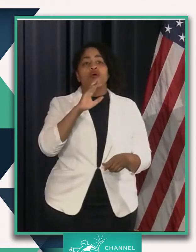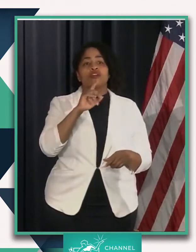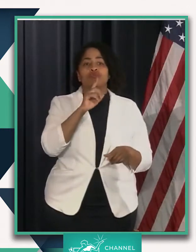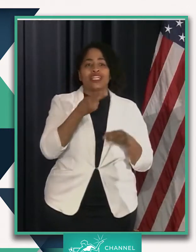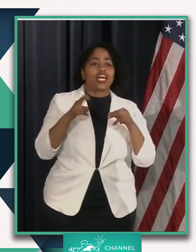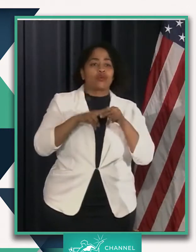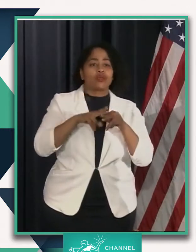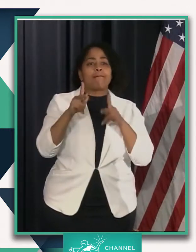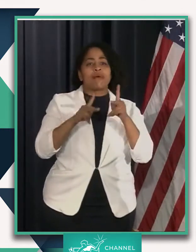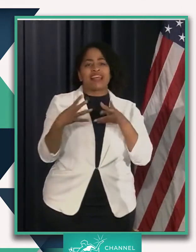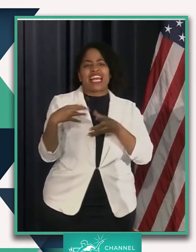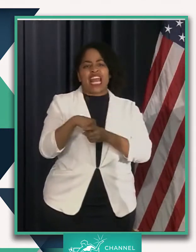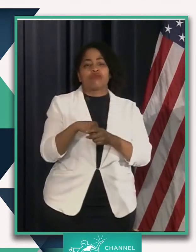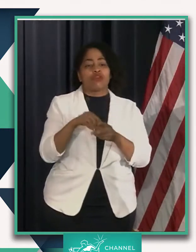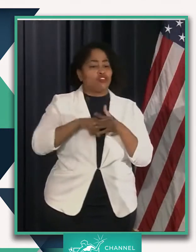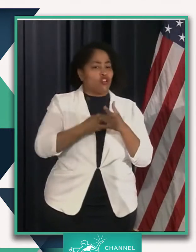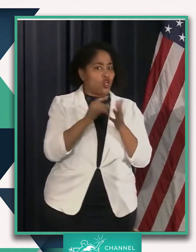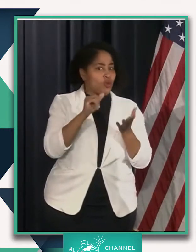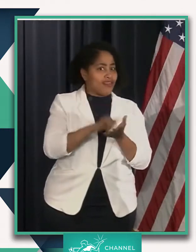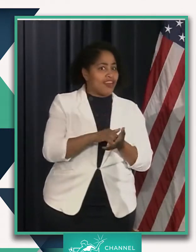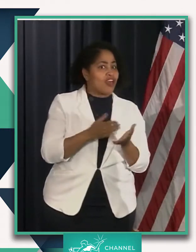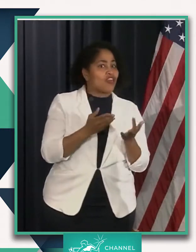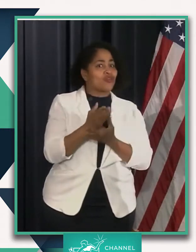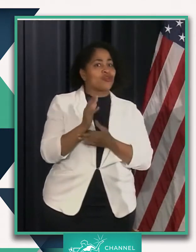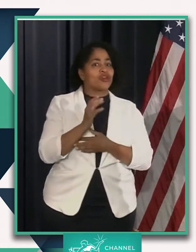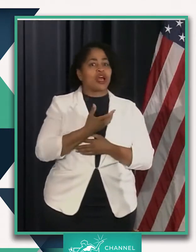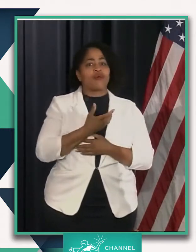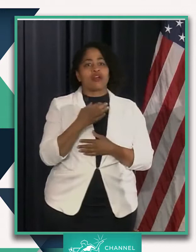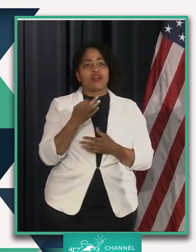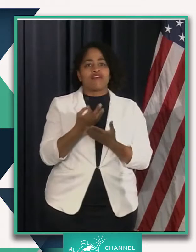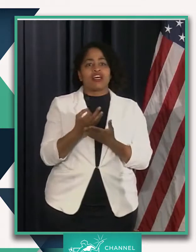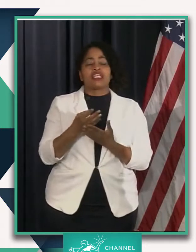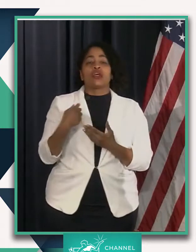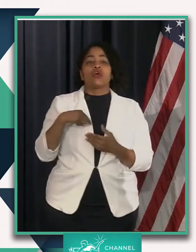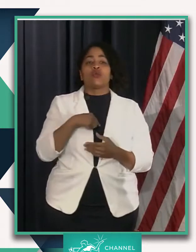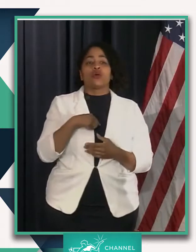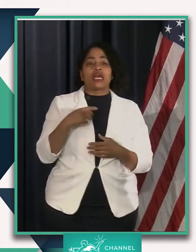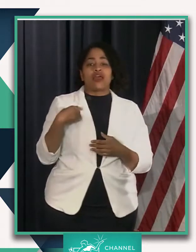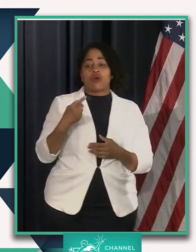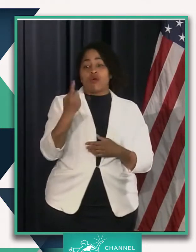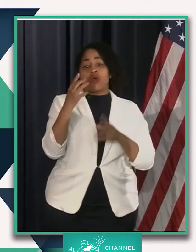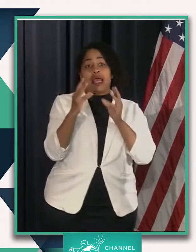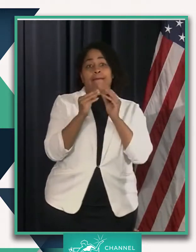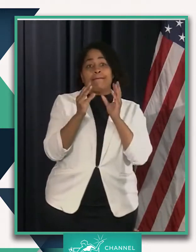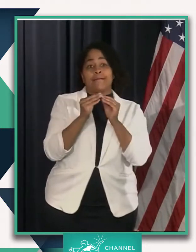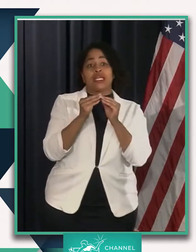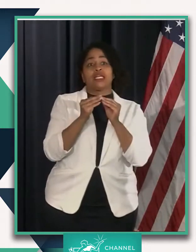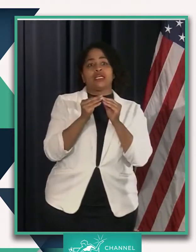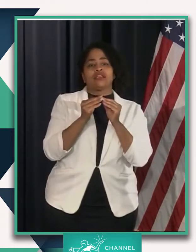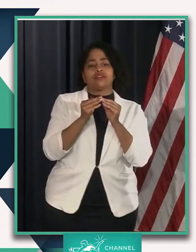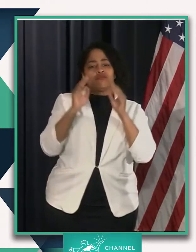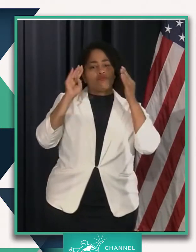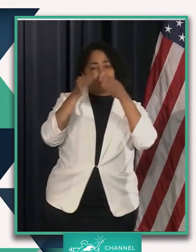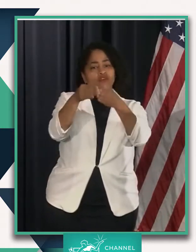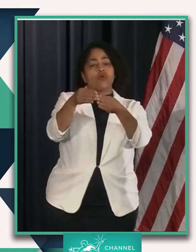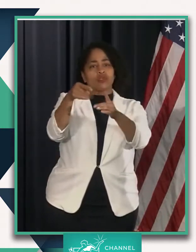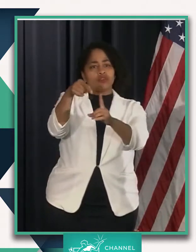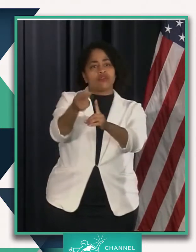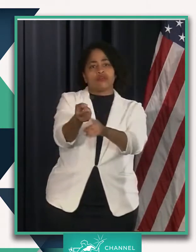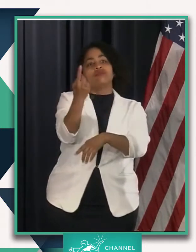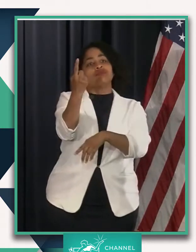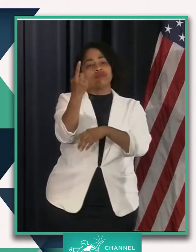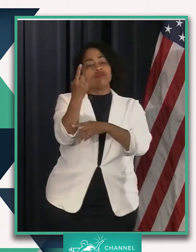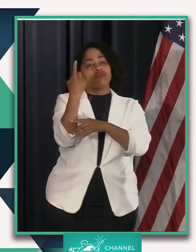public engagement. We've already started doing that through the ARPA funding. We actually had one meeting that was dedicated specifically to our